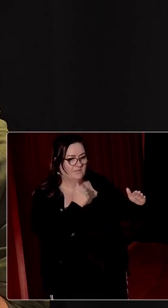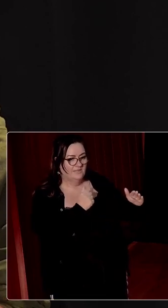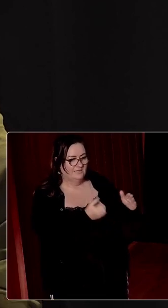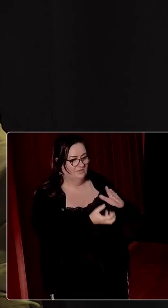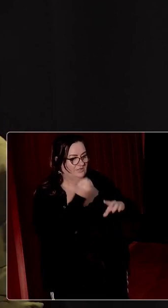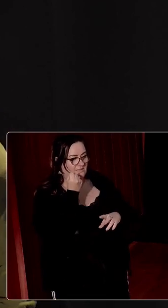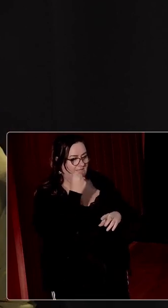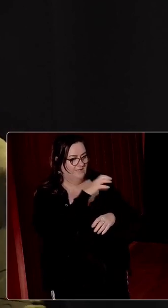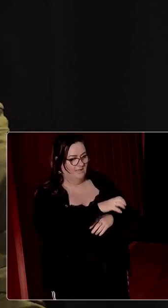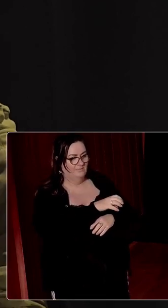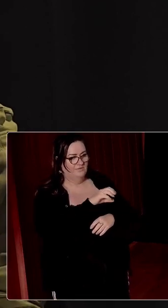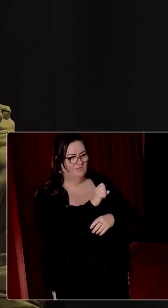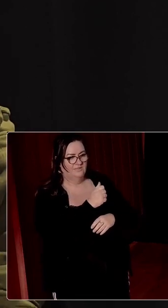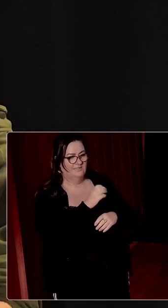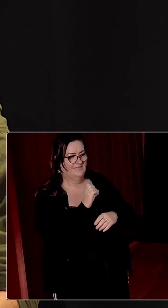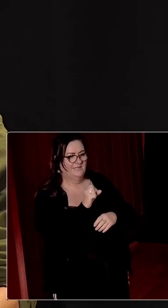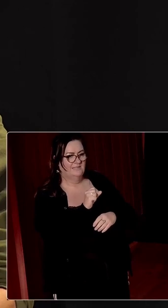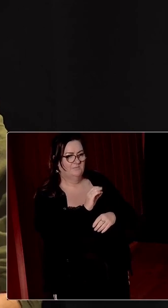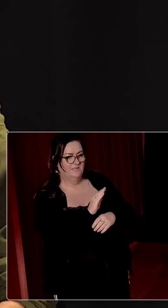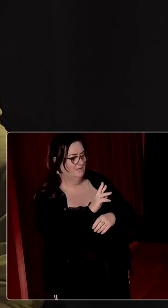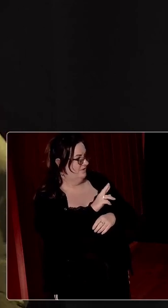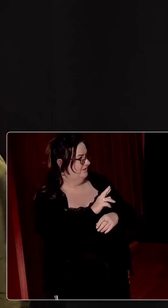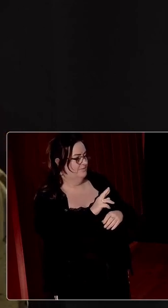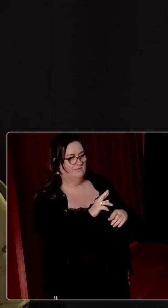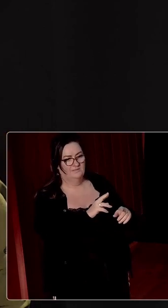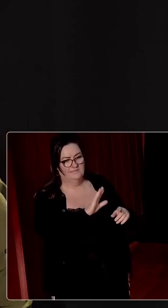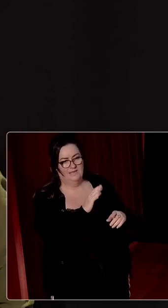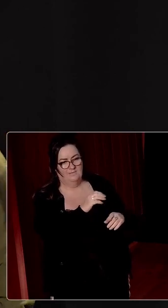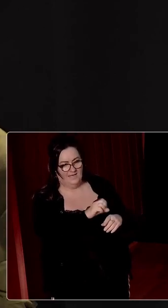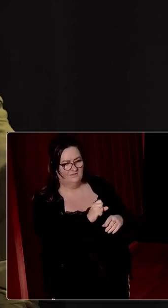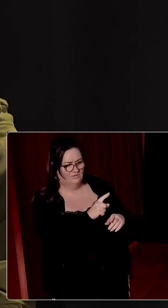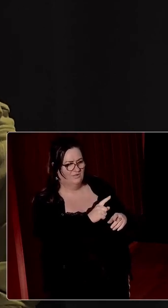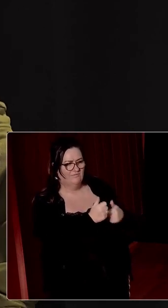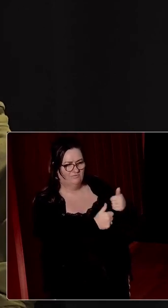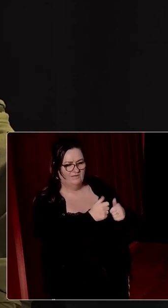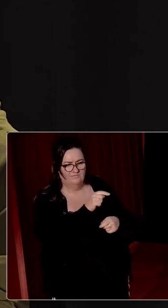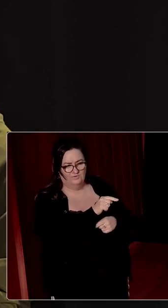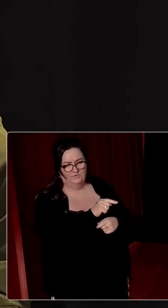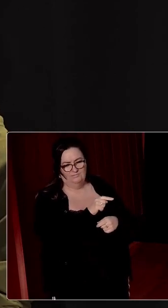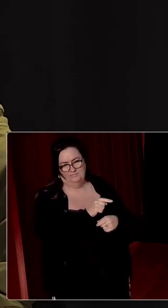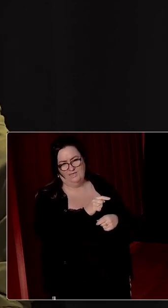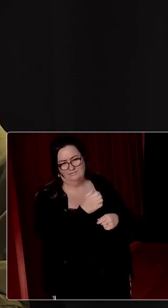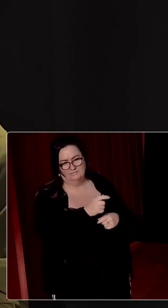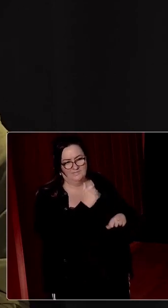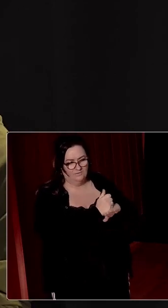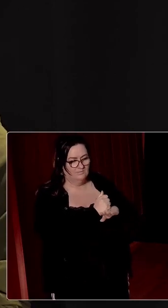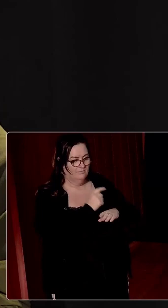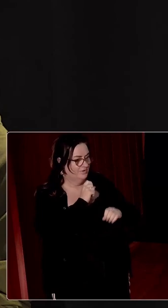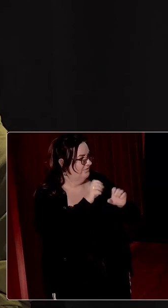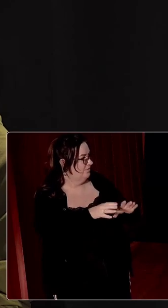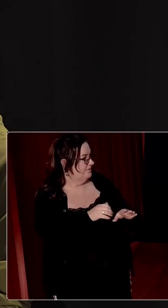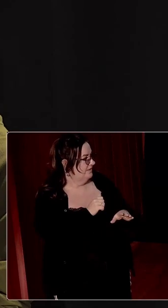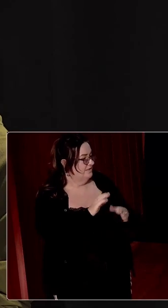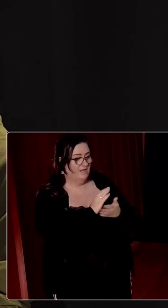of the state capitalist Shannon ESB? So Cosgrave's government does get credit for Articush and rightly so. But obviously it